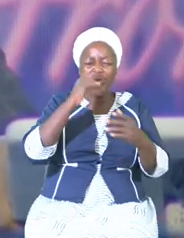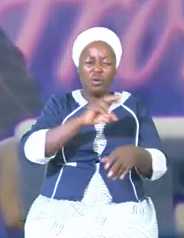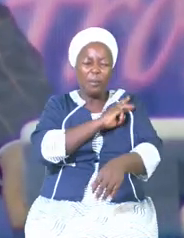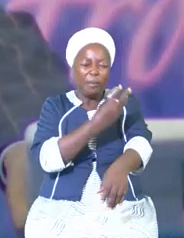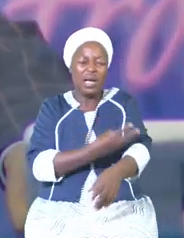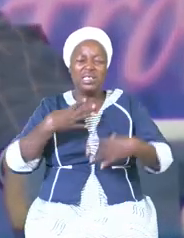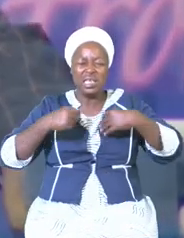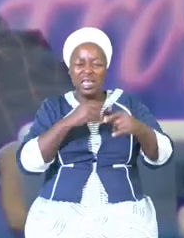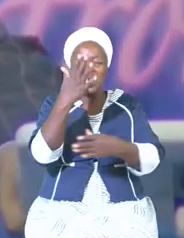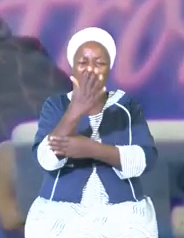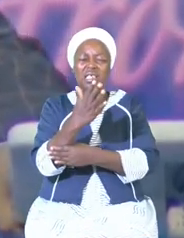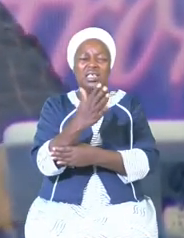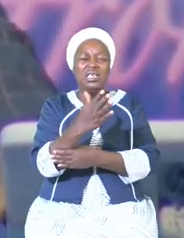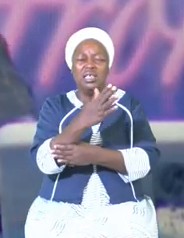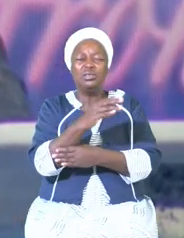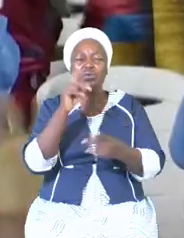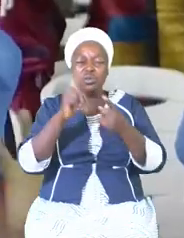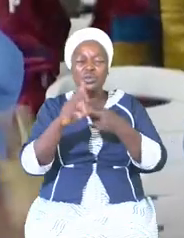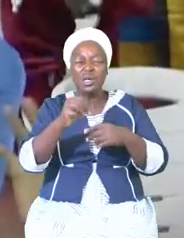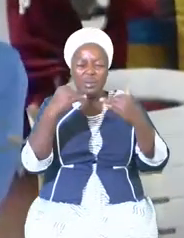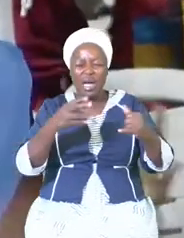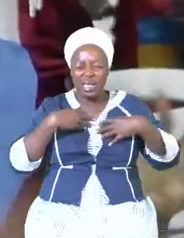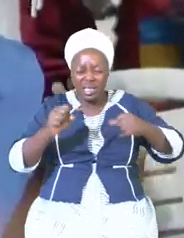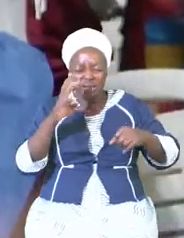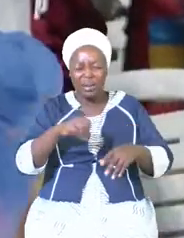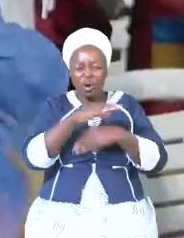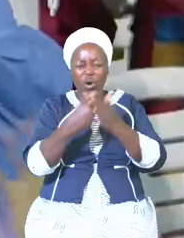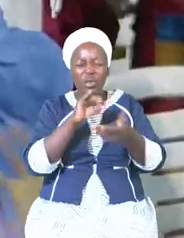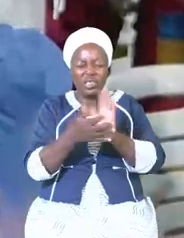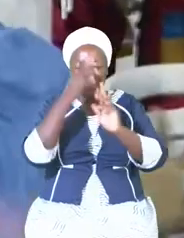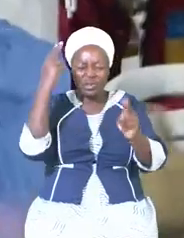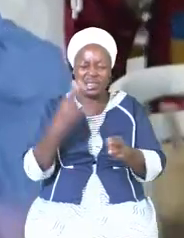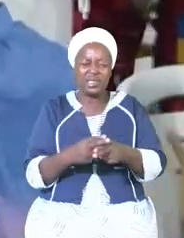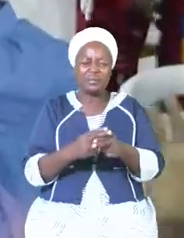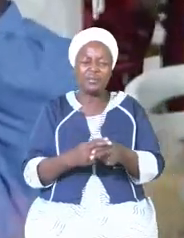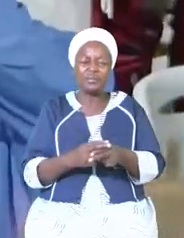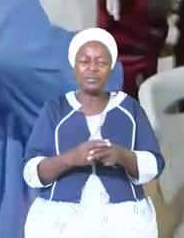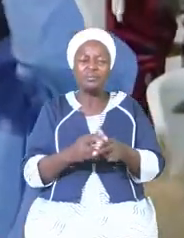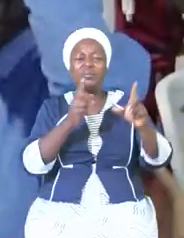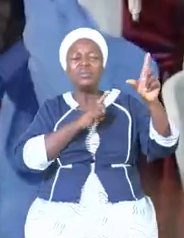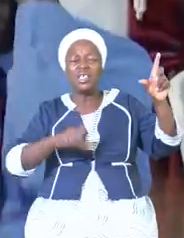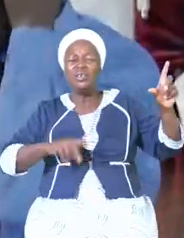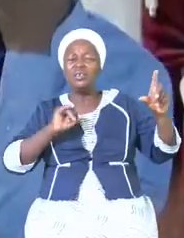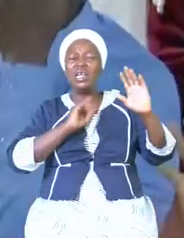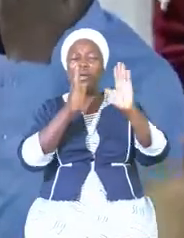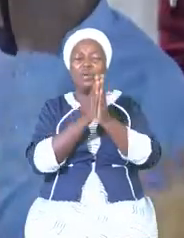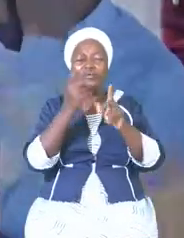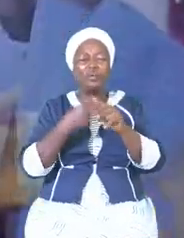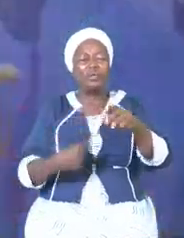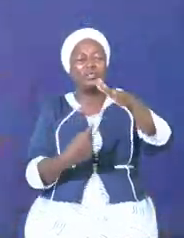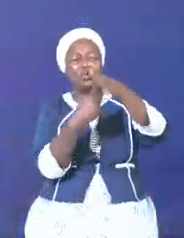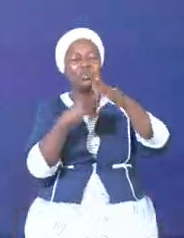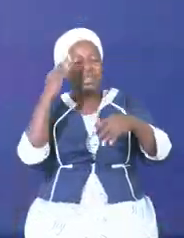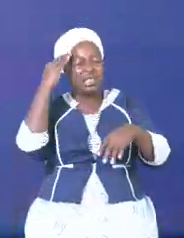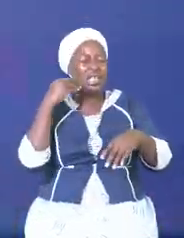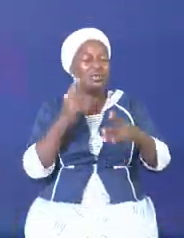healing hand, heal them in Jesus' name. Lord, I pray from the top of the head to the tip of the